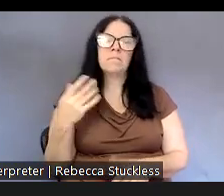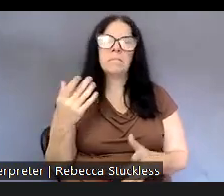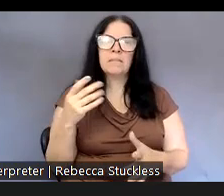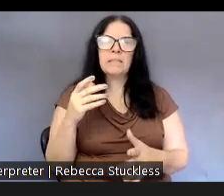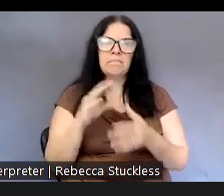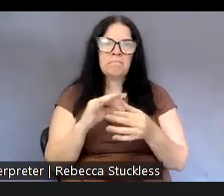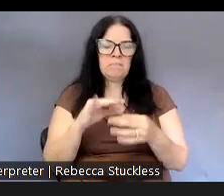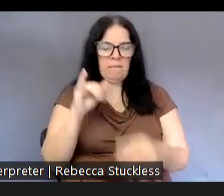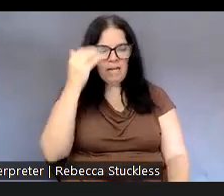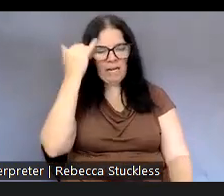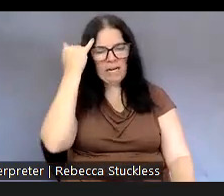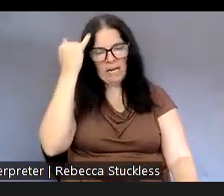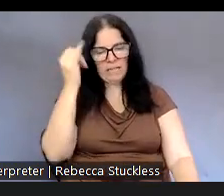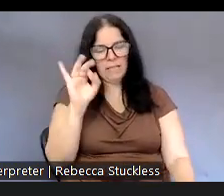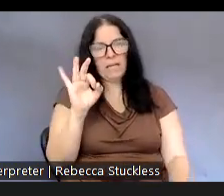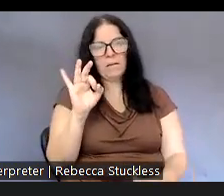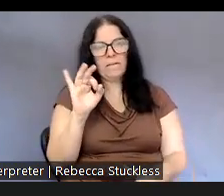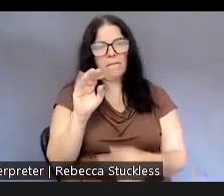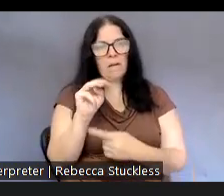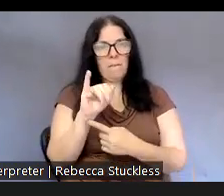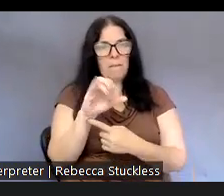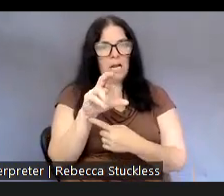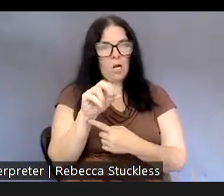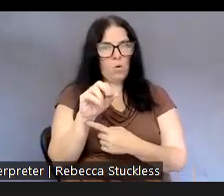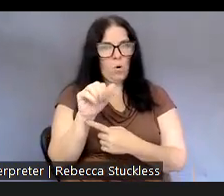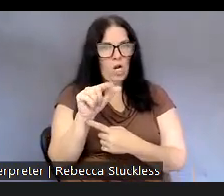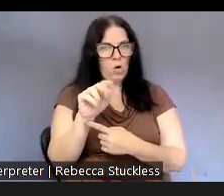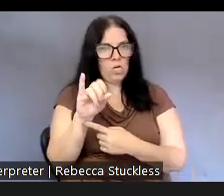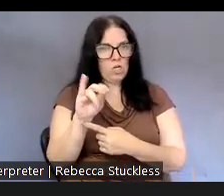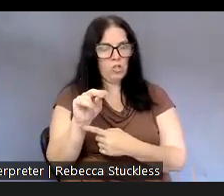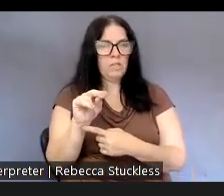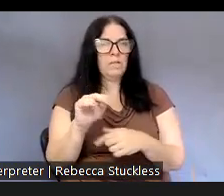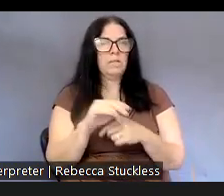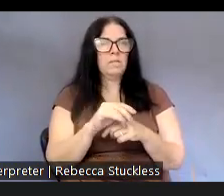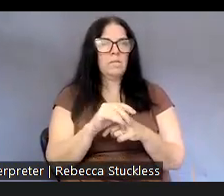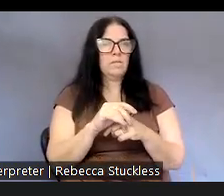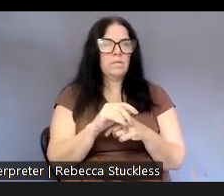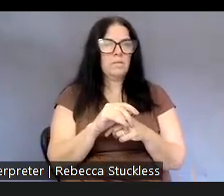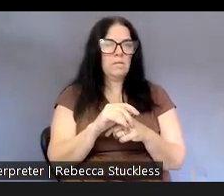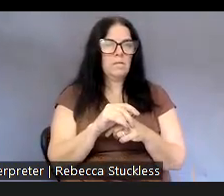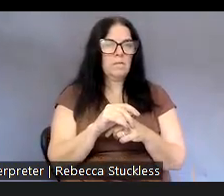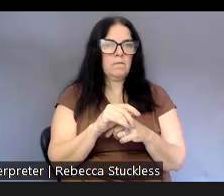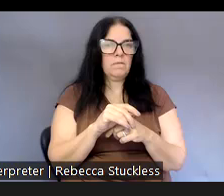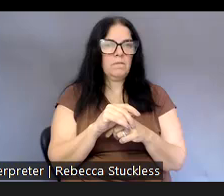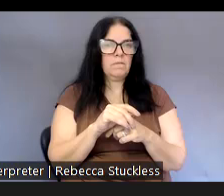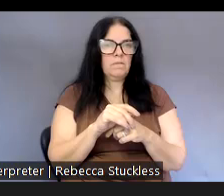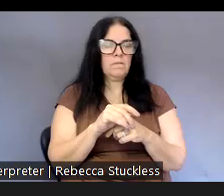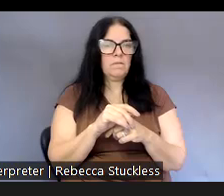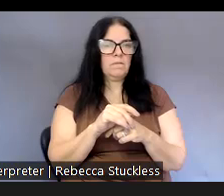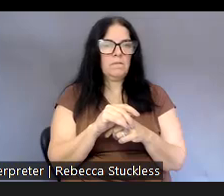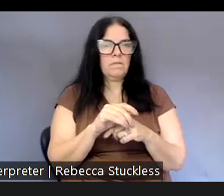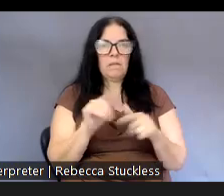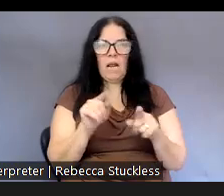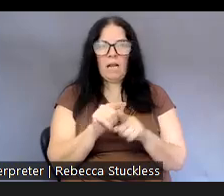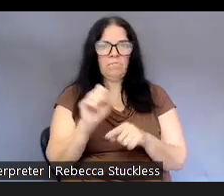introduced the concept of microaggressions uncritically and as uncontested fact, but